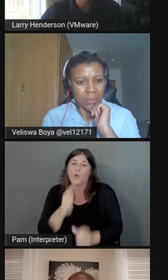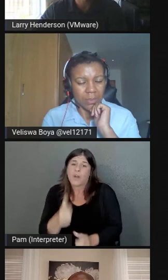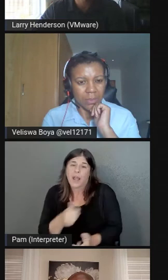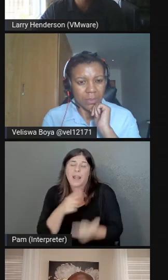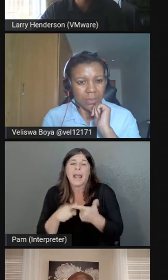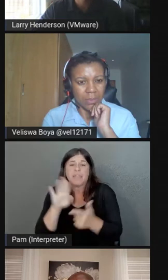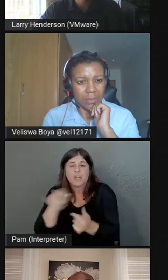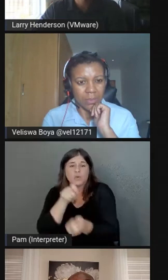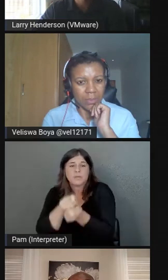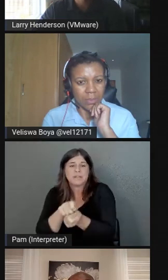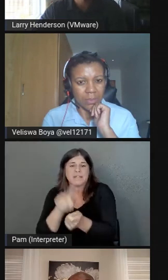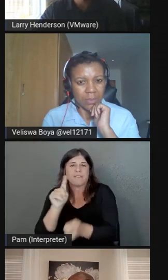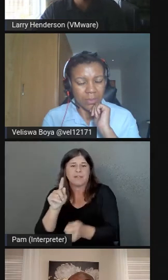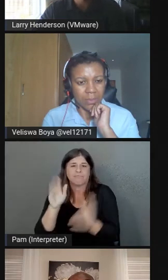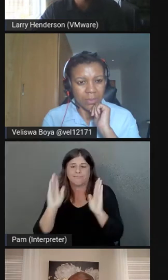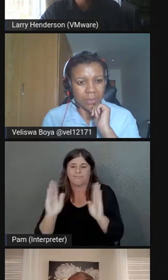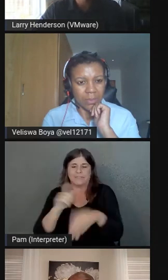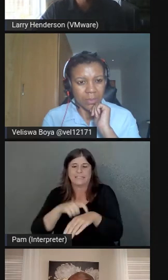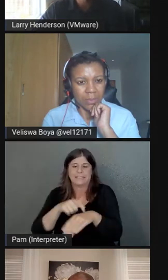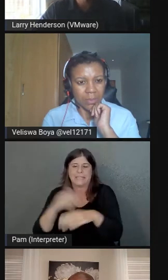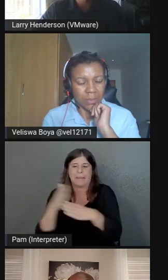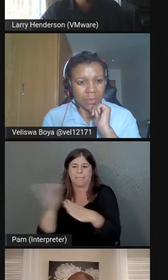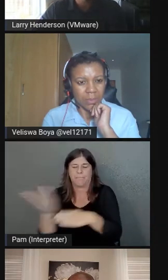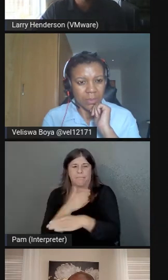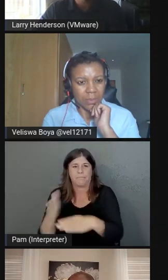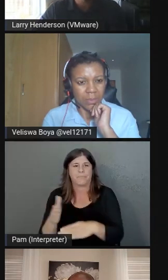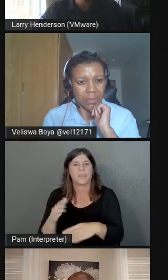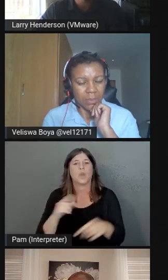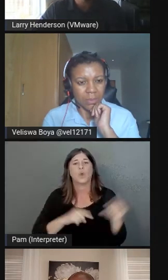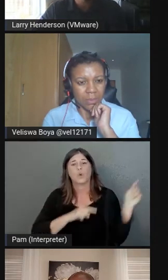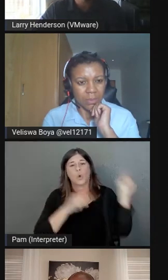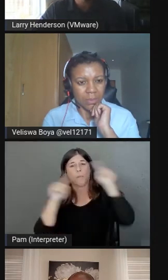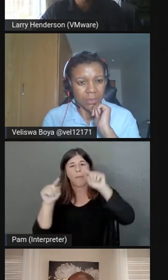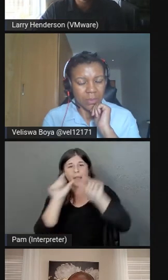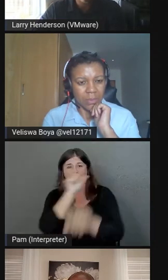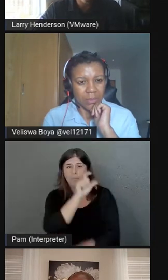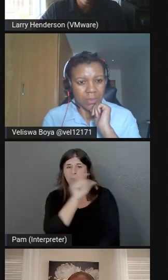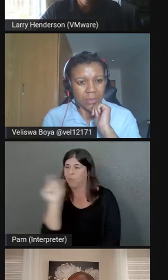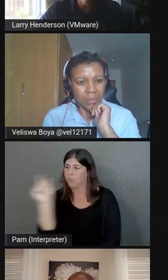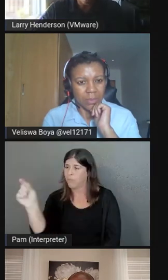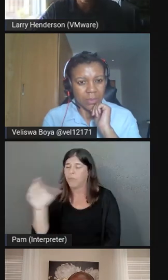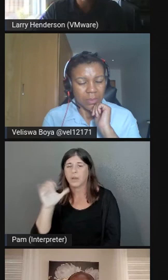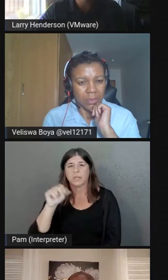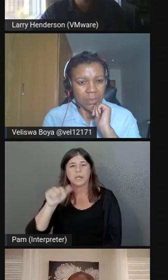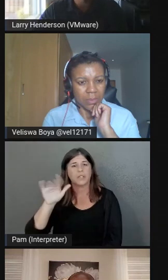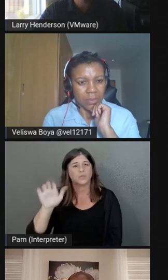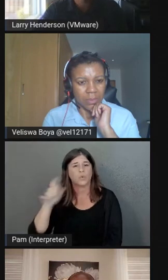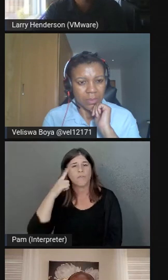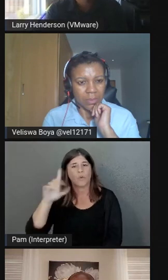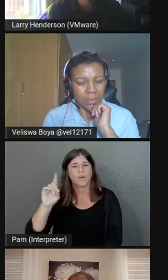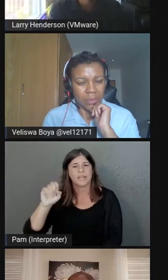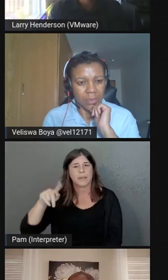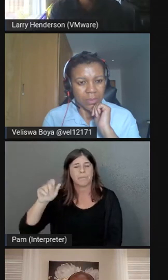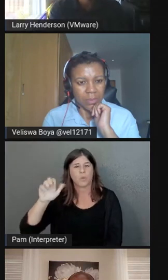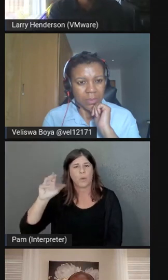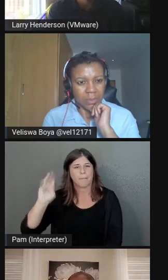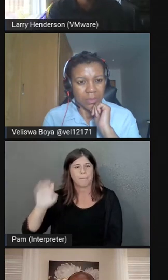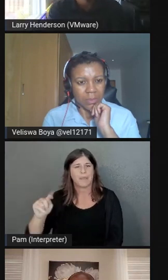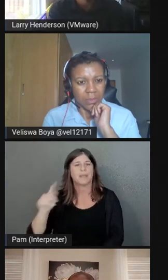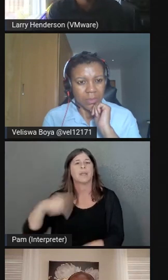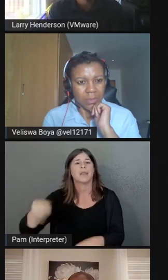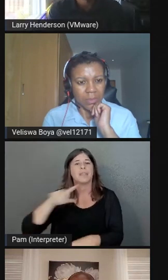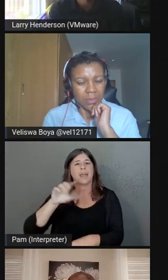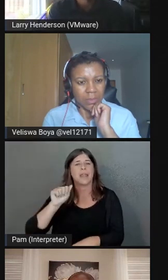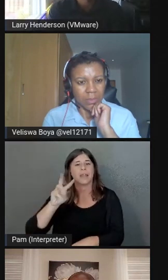specific term. But coming back into the cloud console to do your deployment, VMware Cloud on AWS Outposts